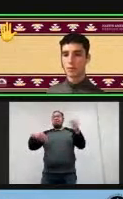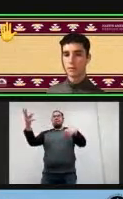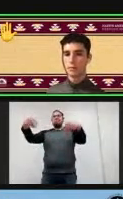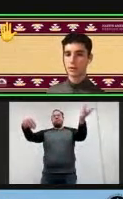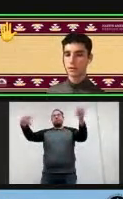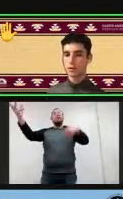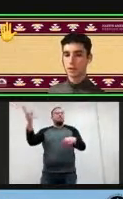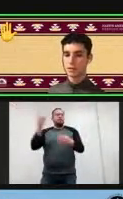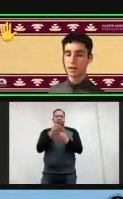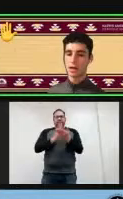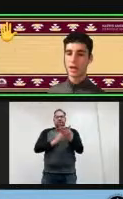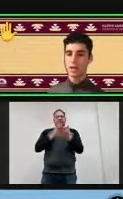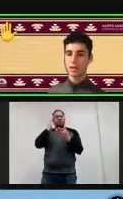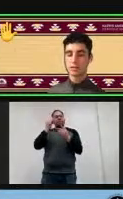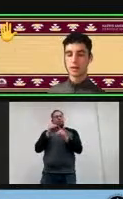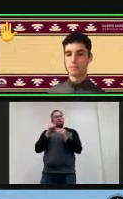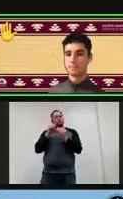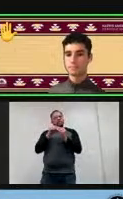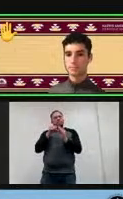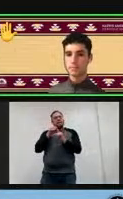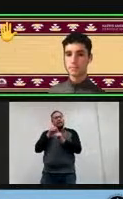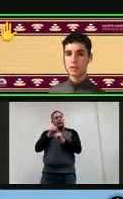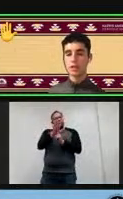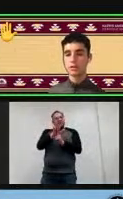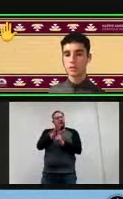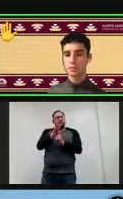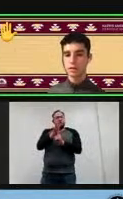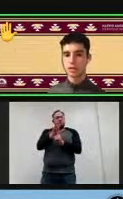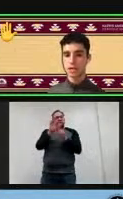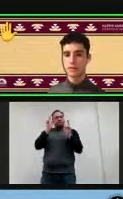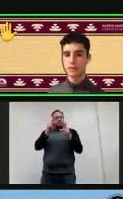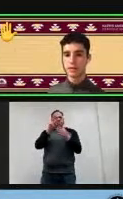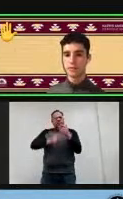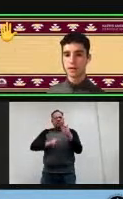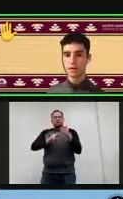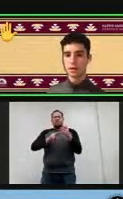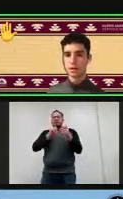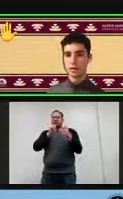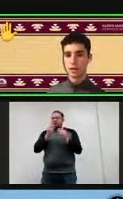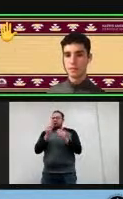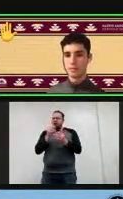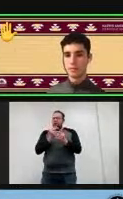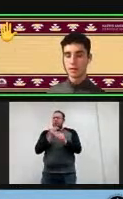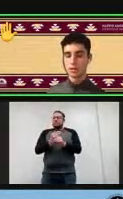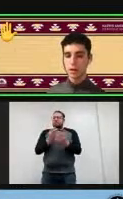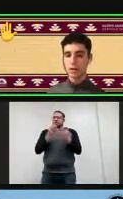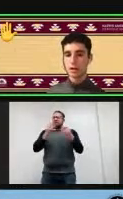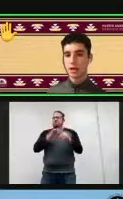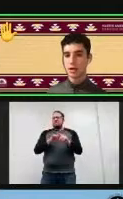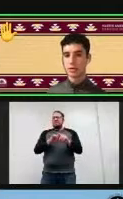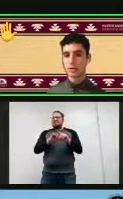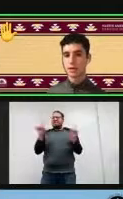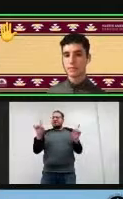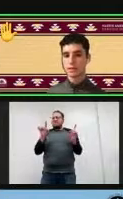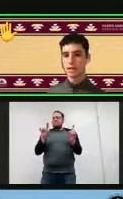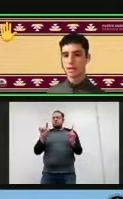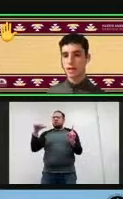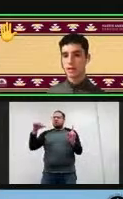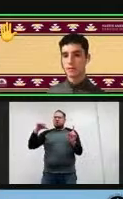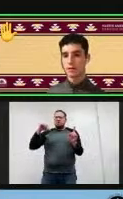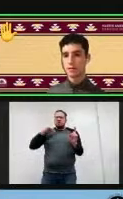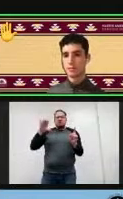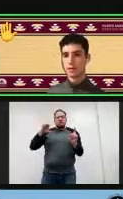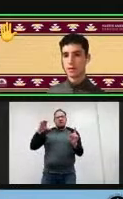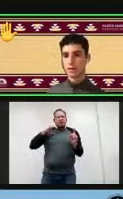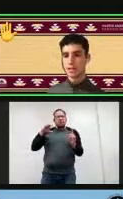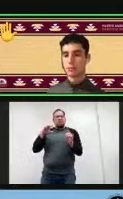bit more of an impact on the reader because it's not used as much and it's kind of a different trait. And I also think it emphasizes that kind